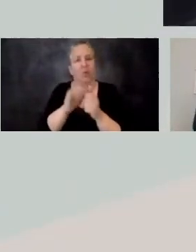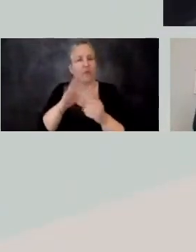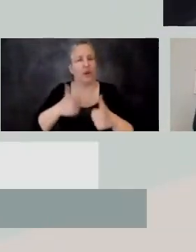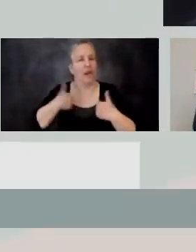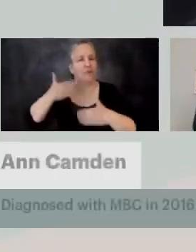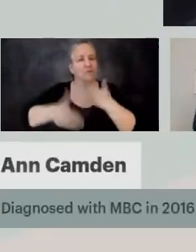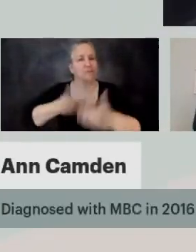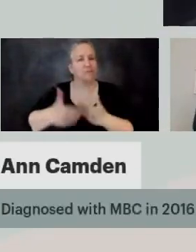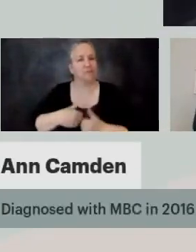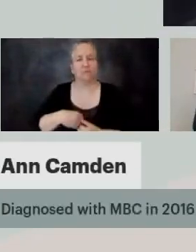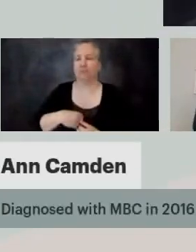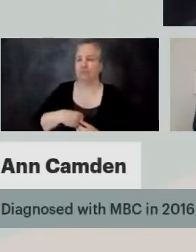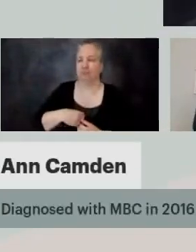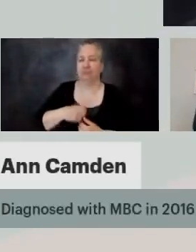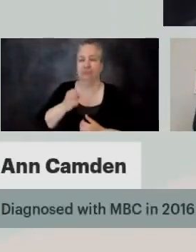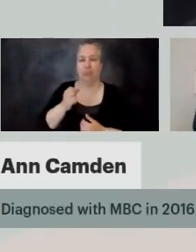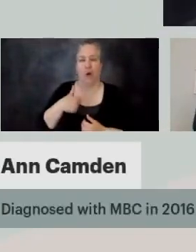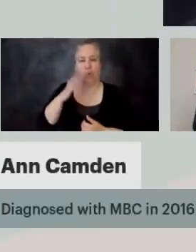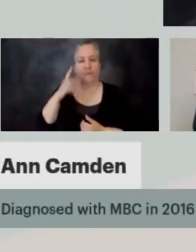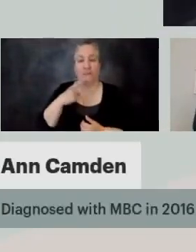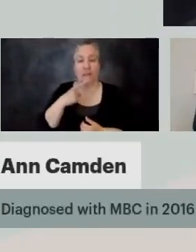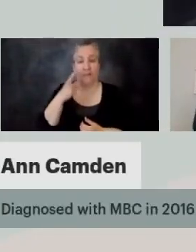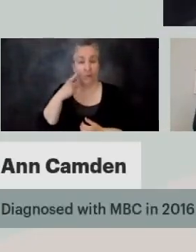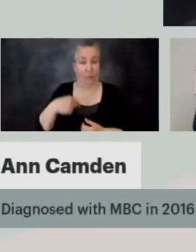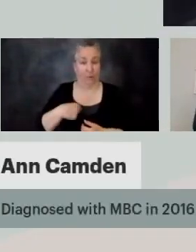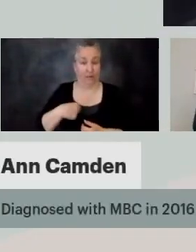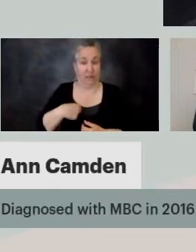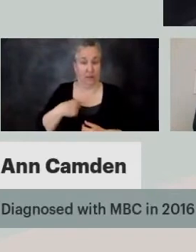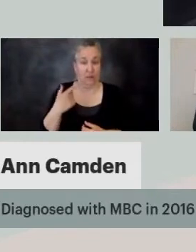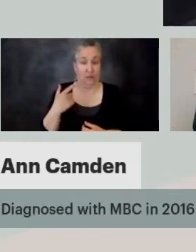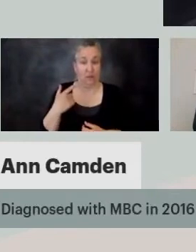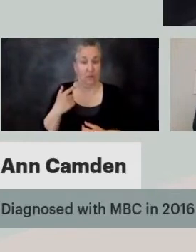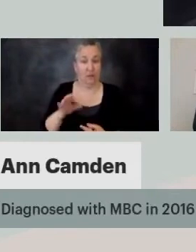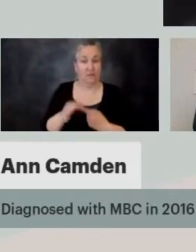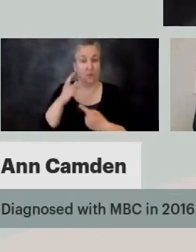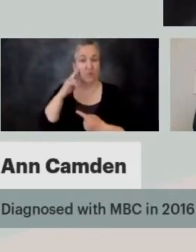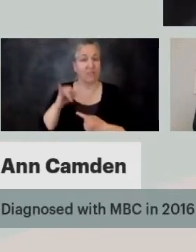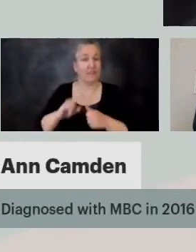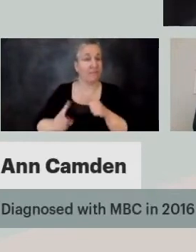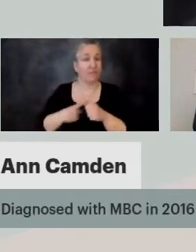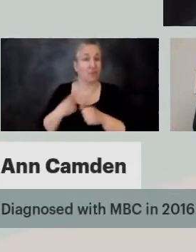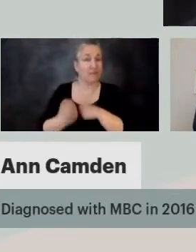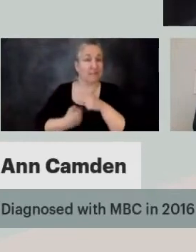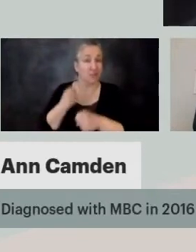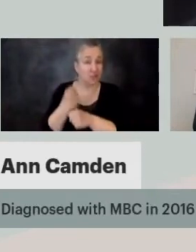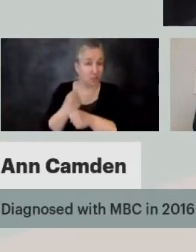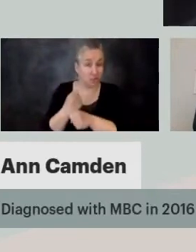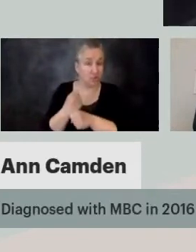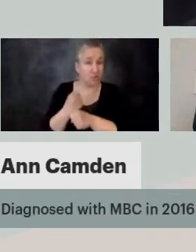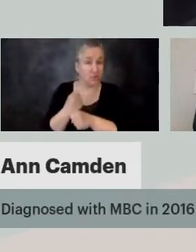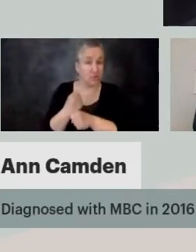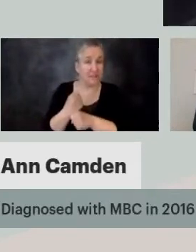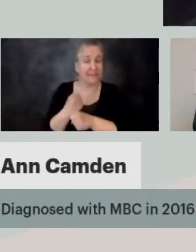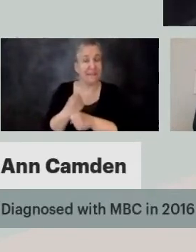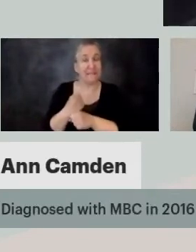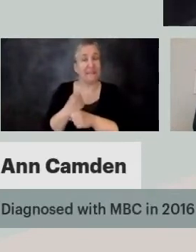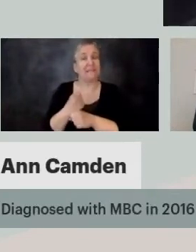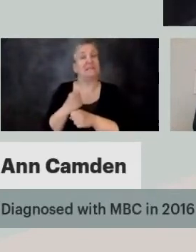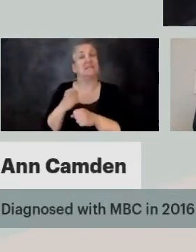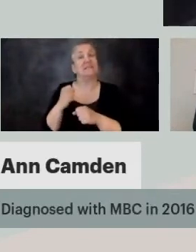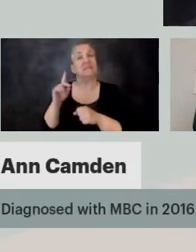So I would say for me, for that, especially for that first year diagnosed metastatic, it